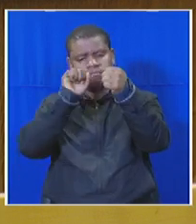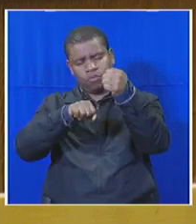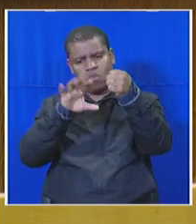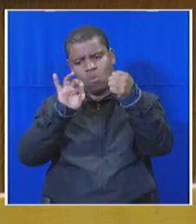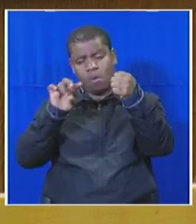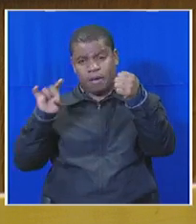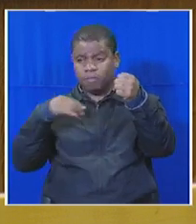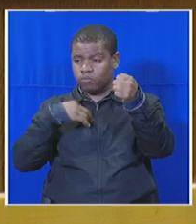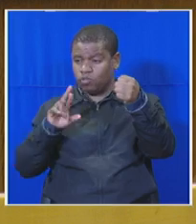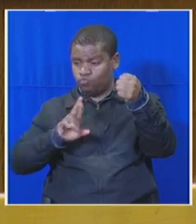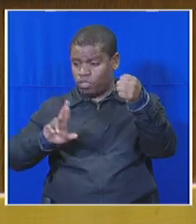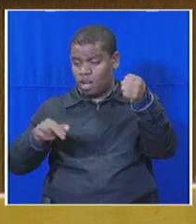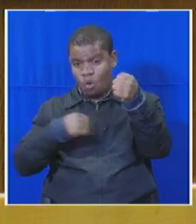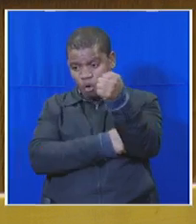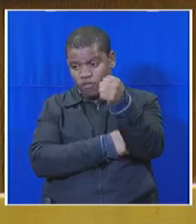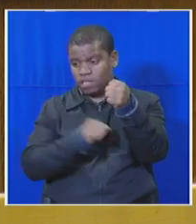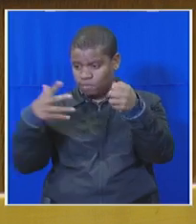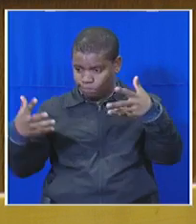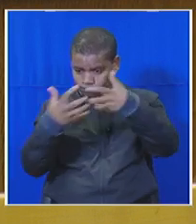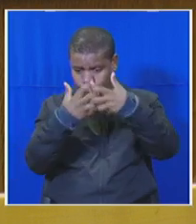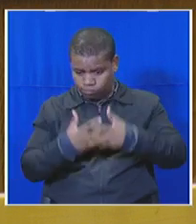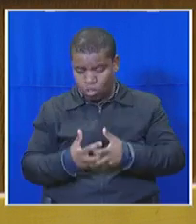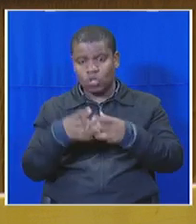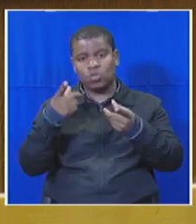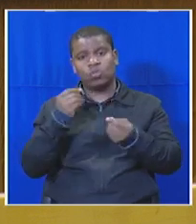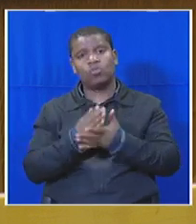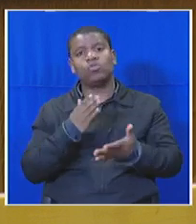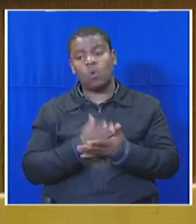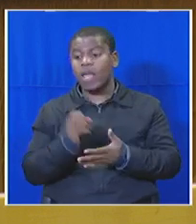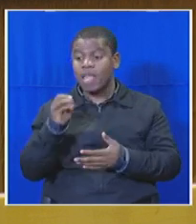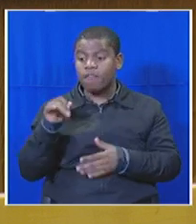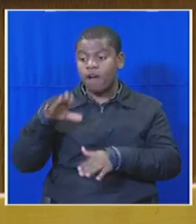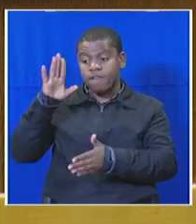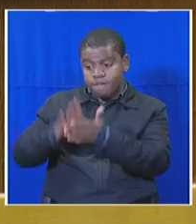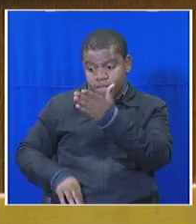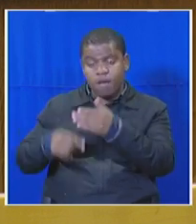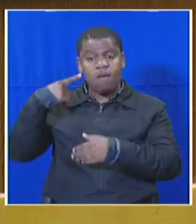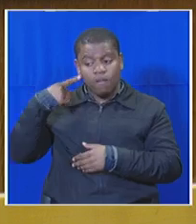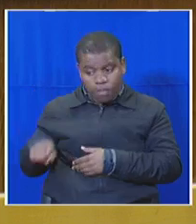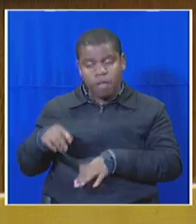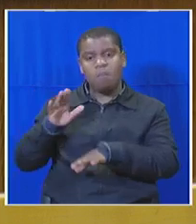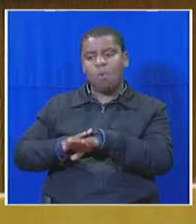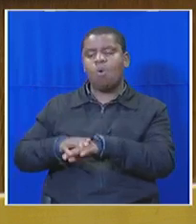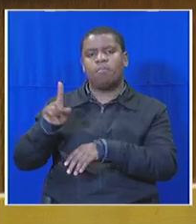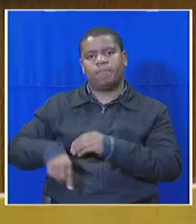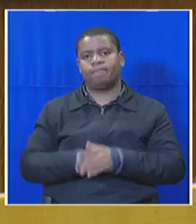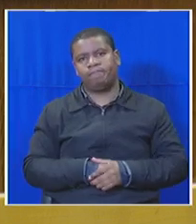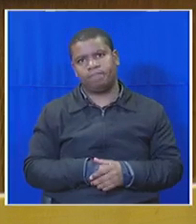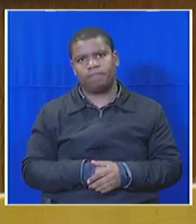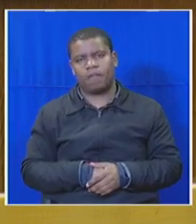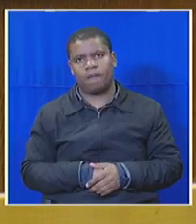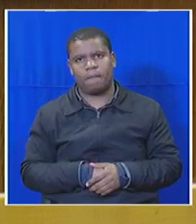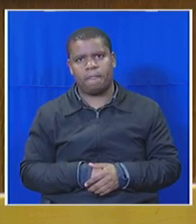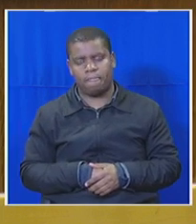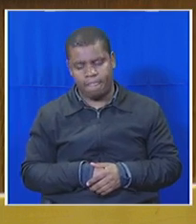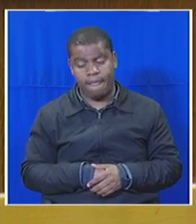from regional offices for accuracy and financial proper consequences for failure to comply with these